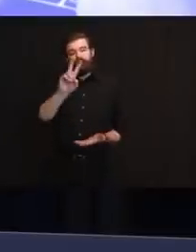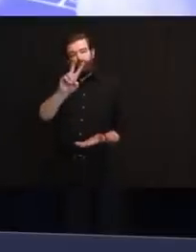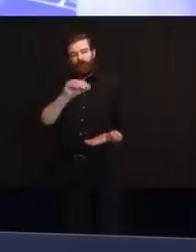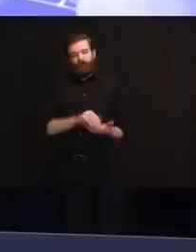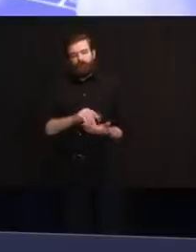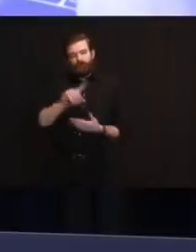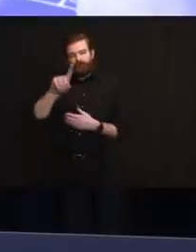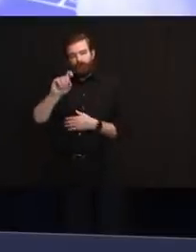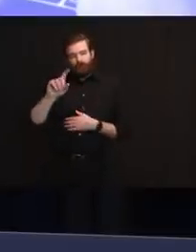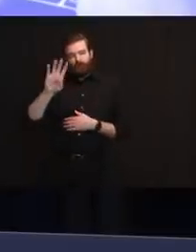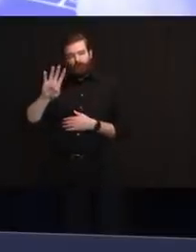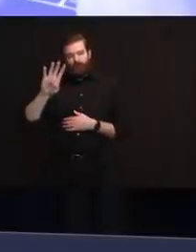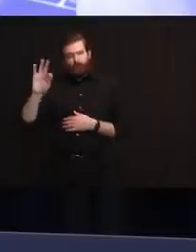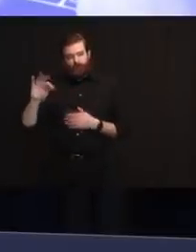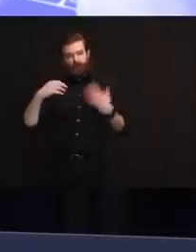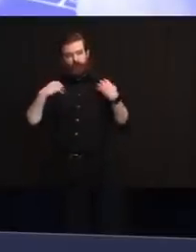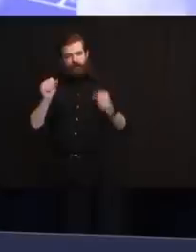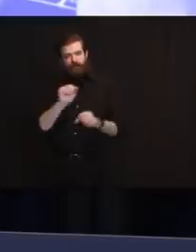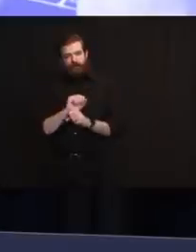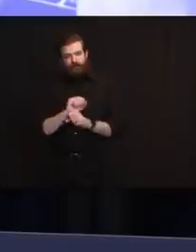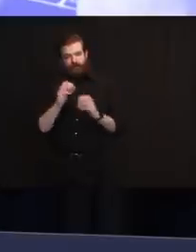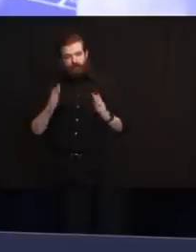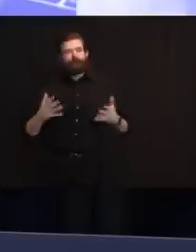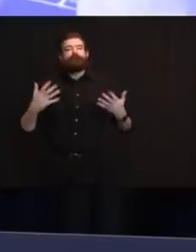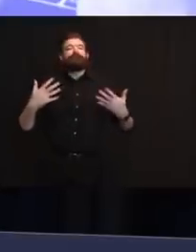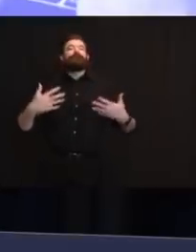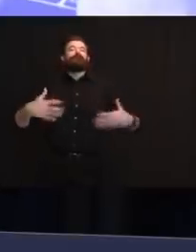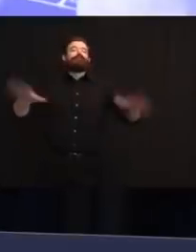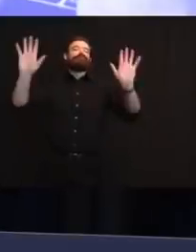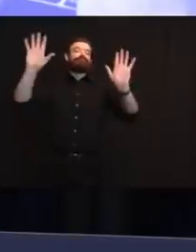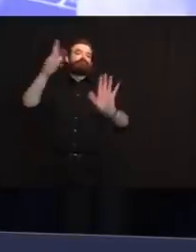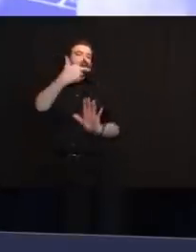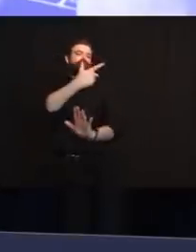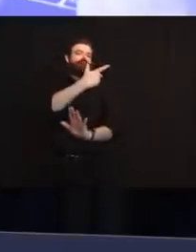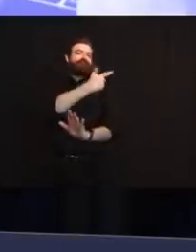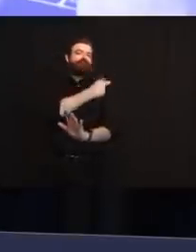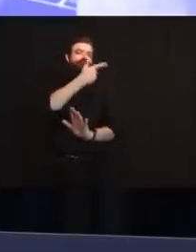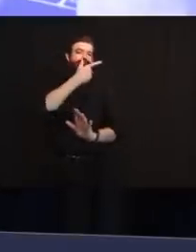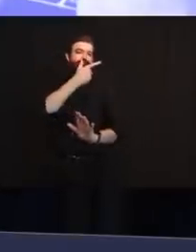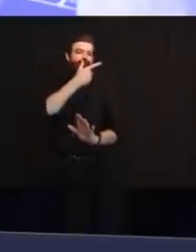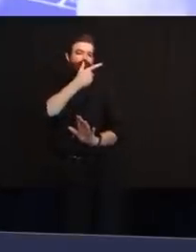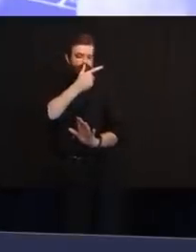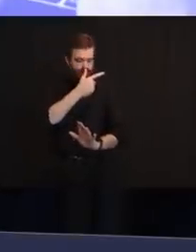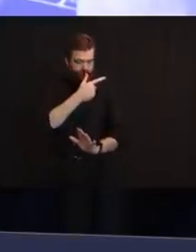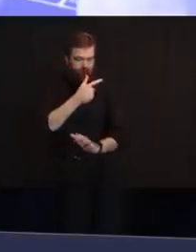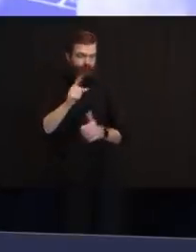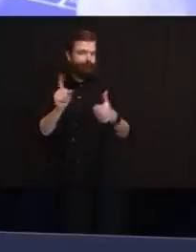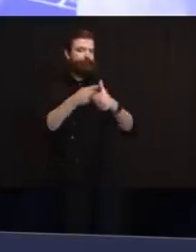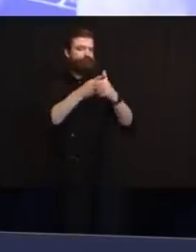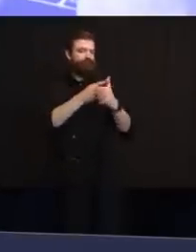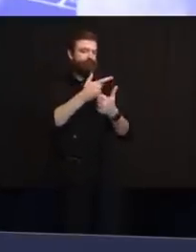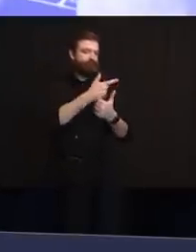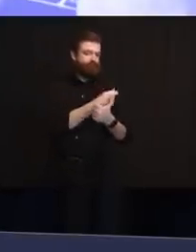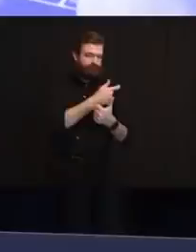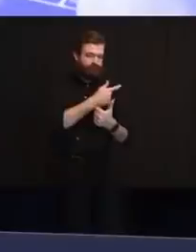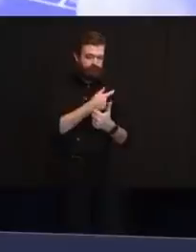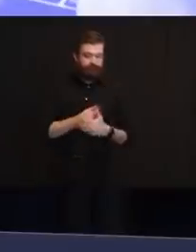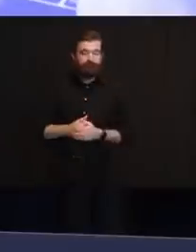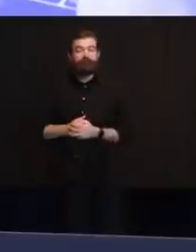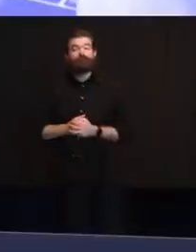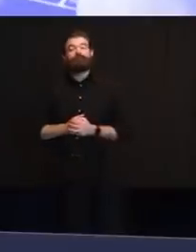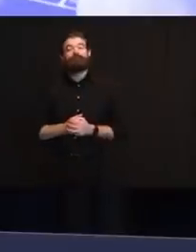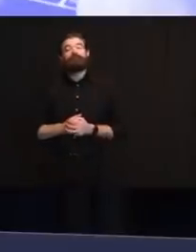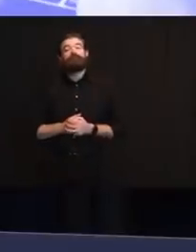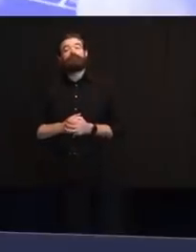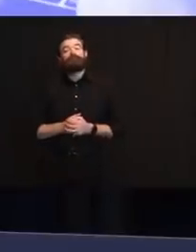2,149 healthcare workers have received dose 1 of their vaccine. This week, the